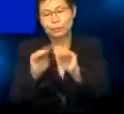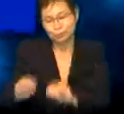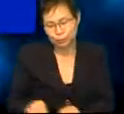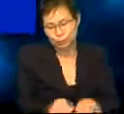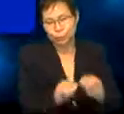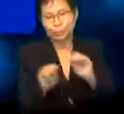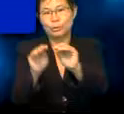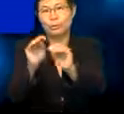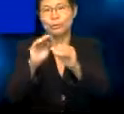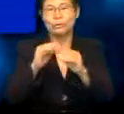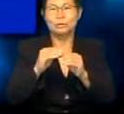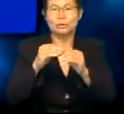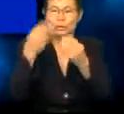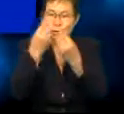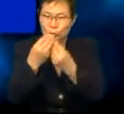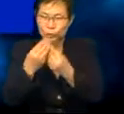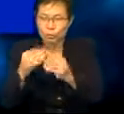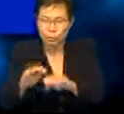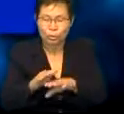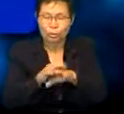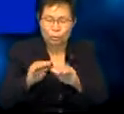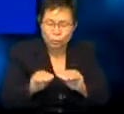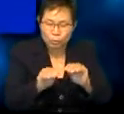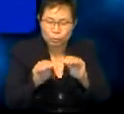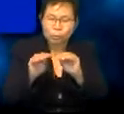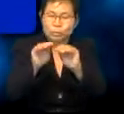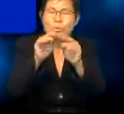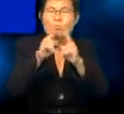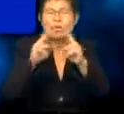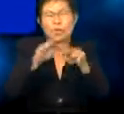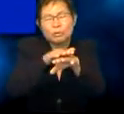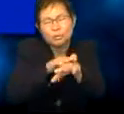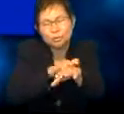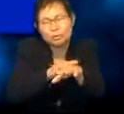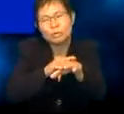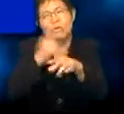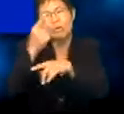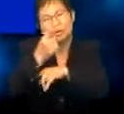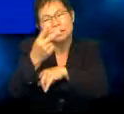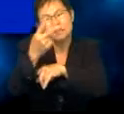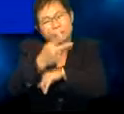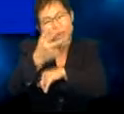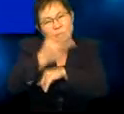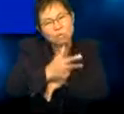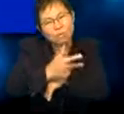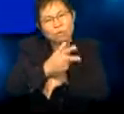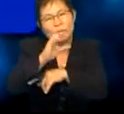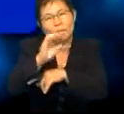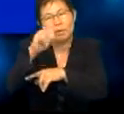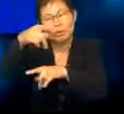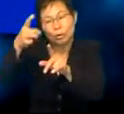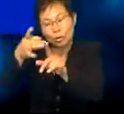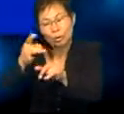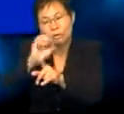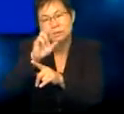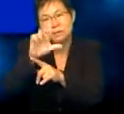The rate of diffusion is very slow. After a few days, the copper to